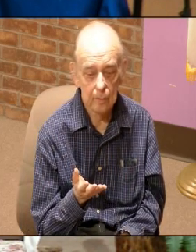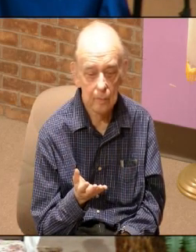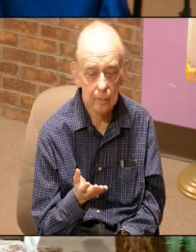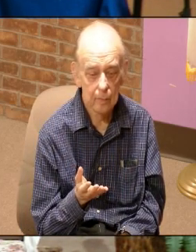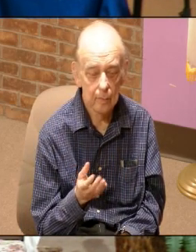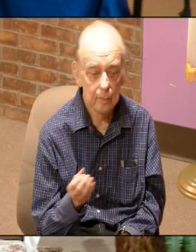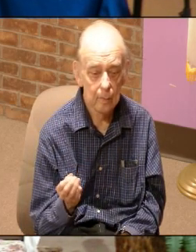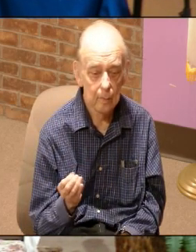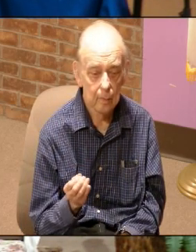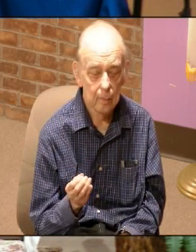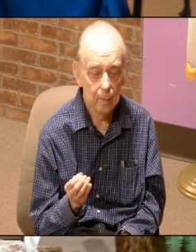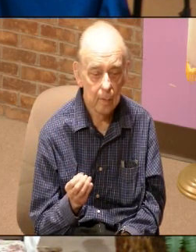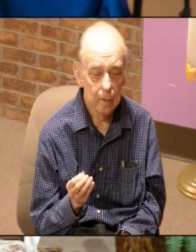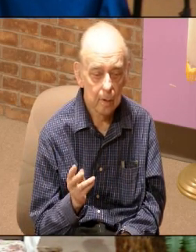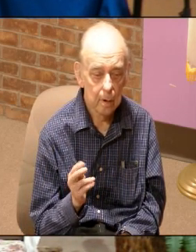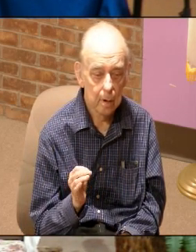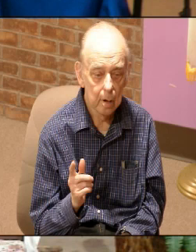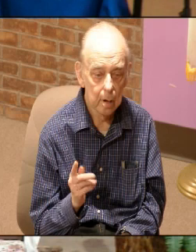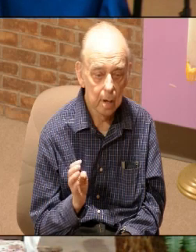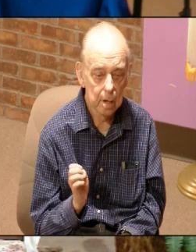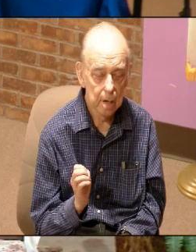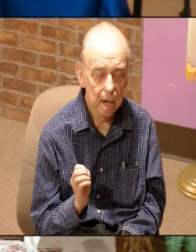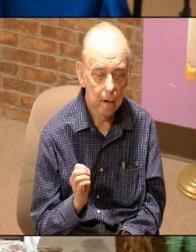And this is on the Nile River.